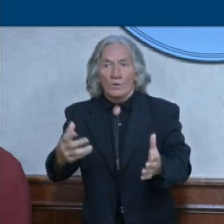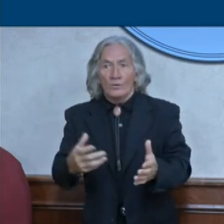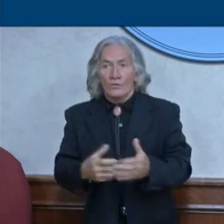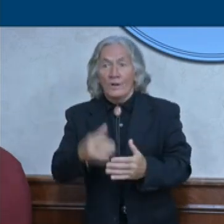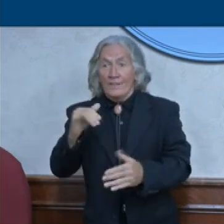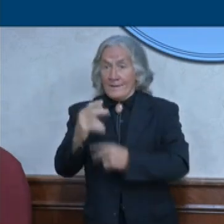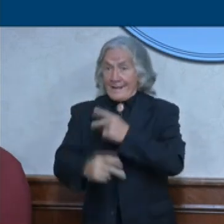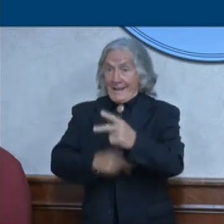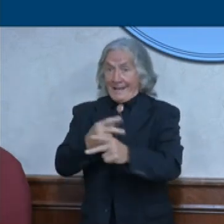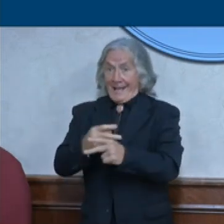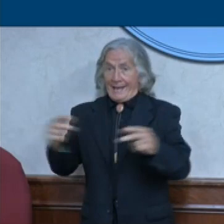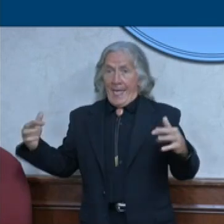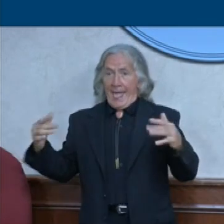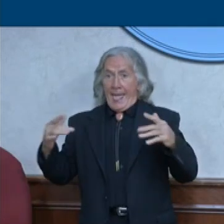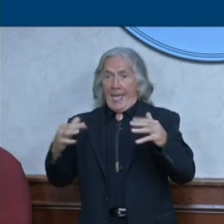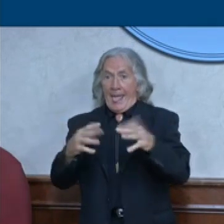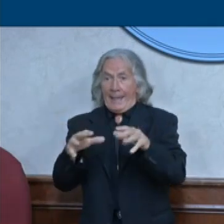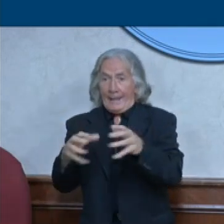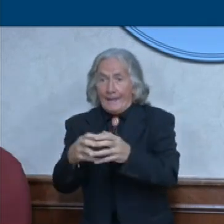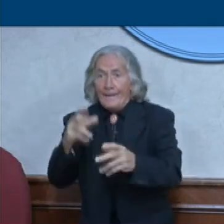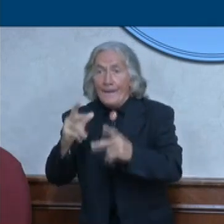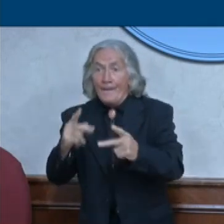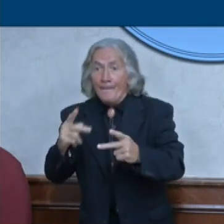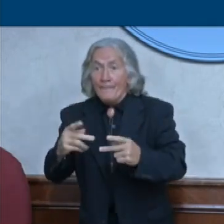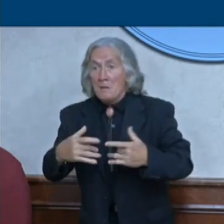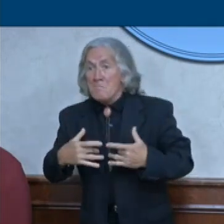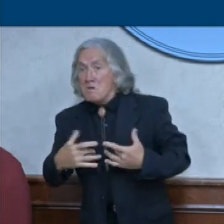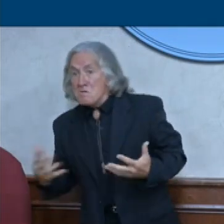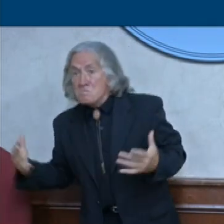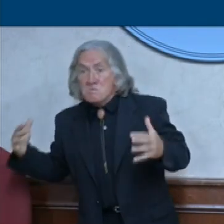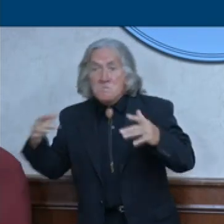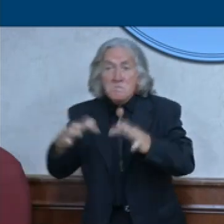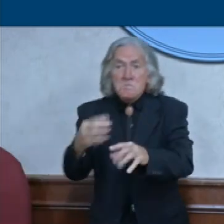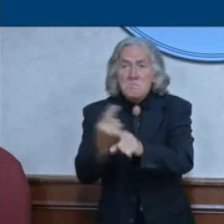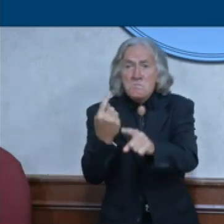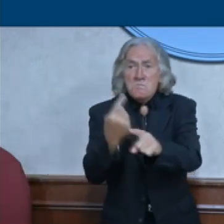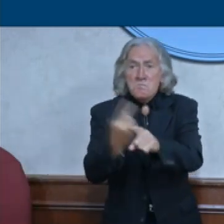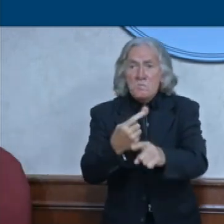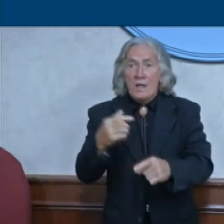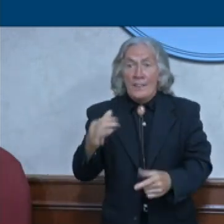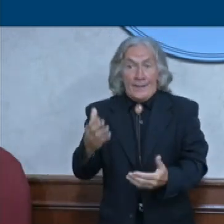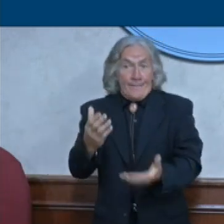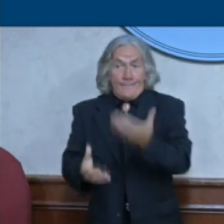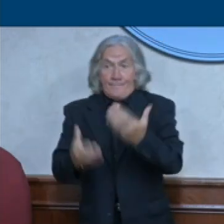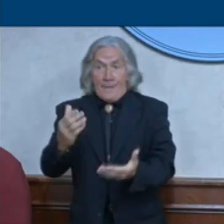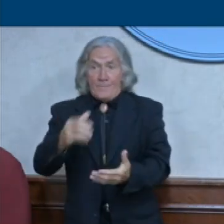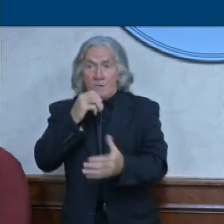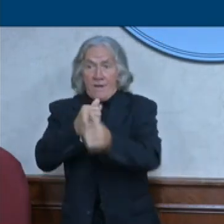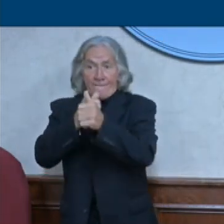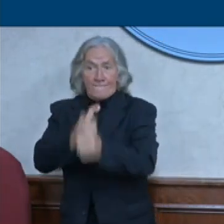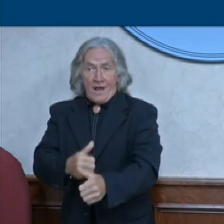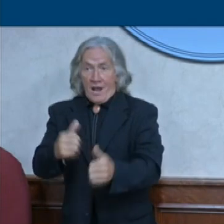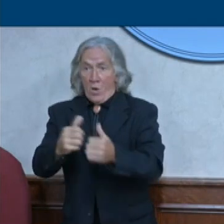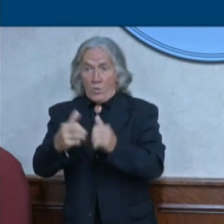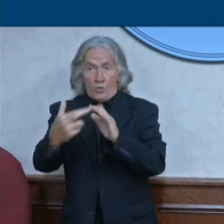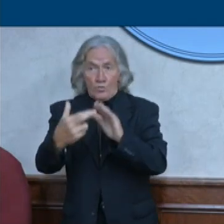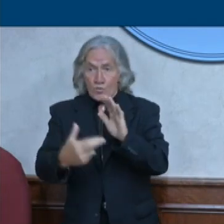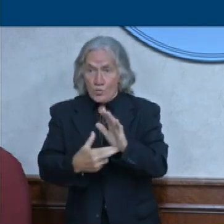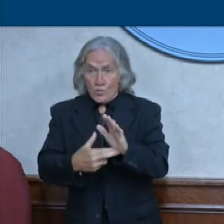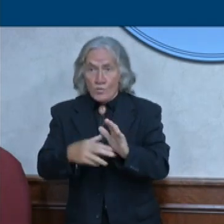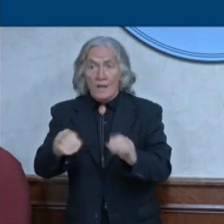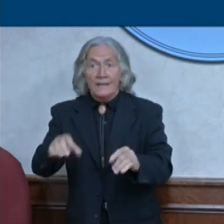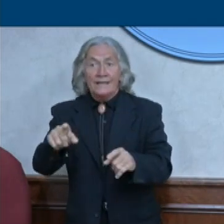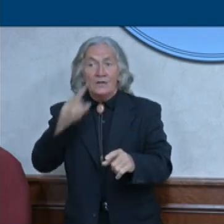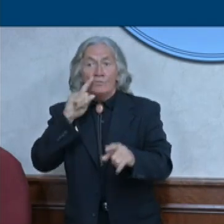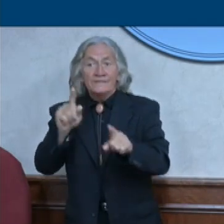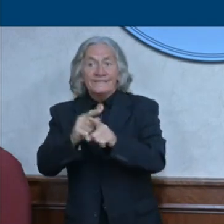example, the types of gatherings that people gather at in certain locations they may not be in compliance with the protocols